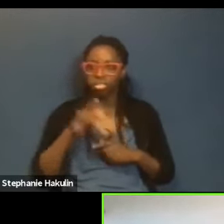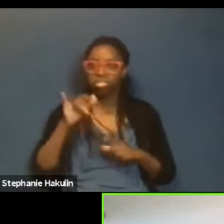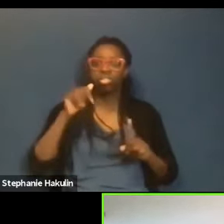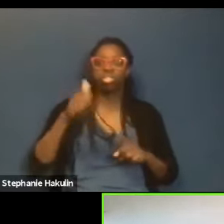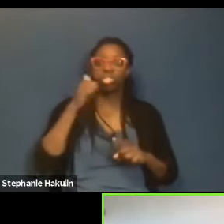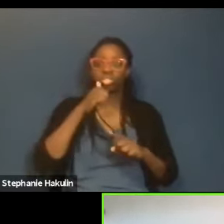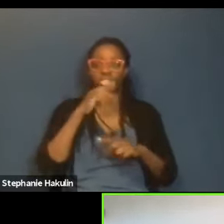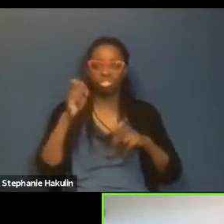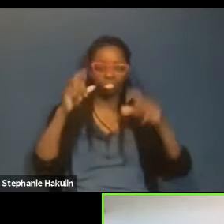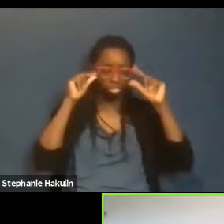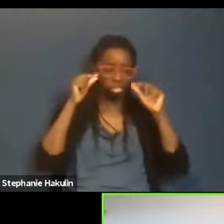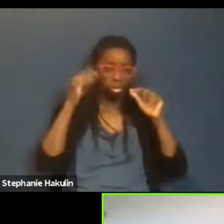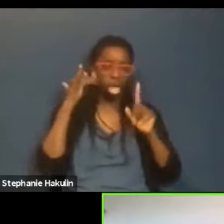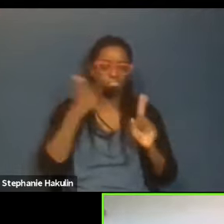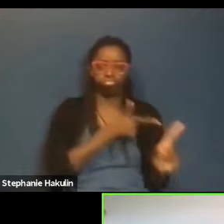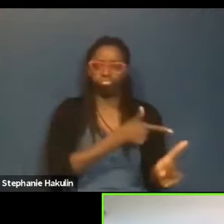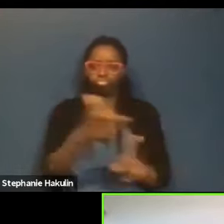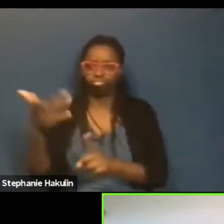shrink.